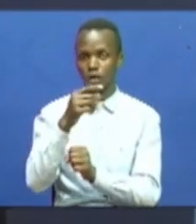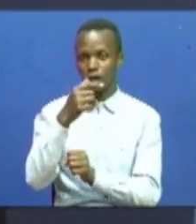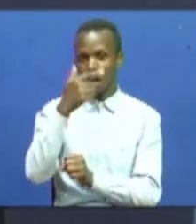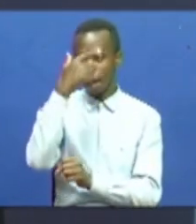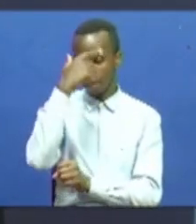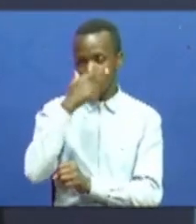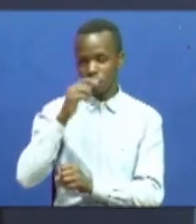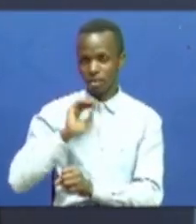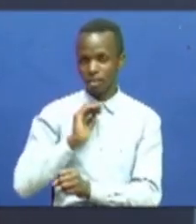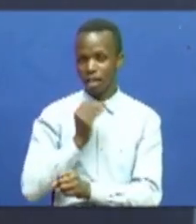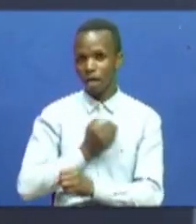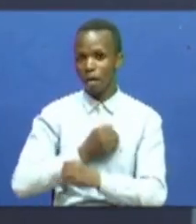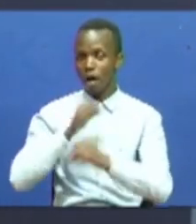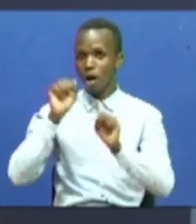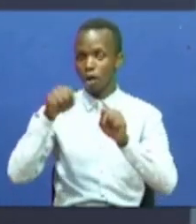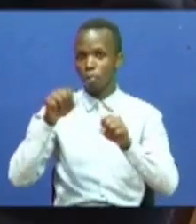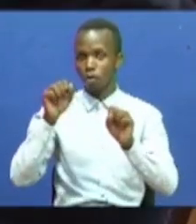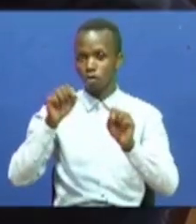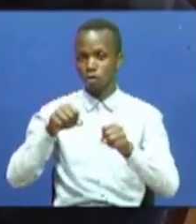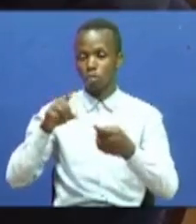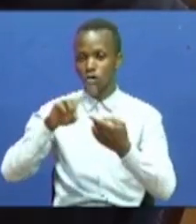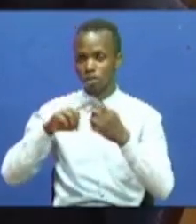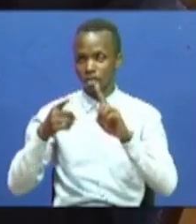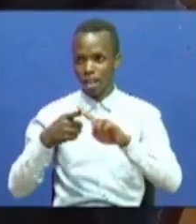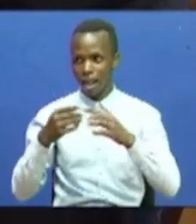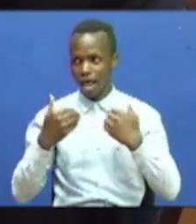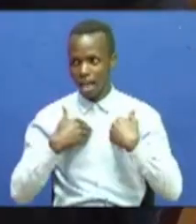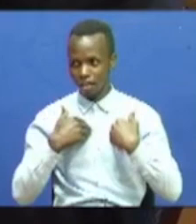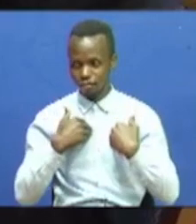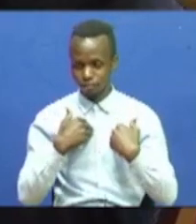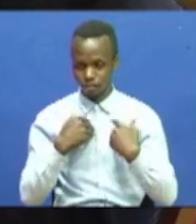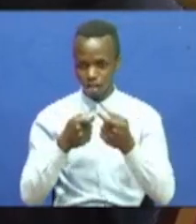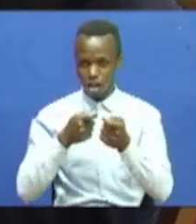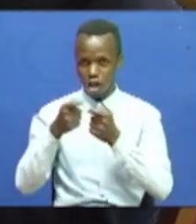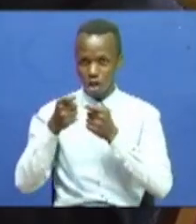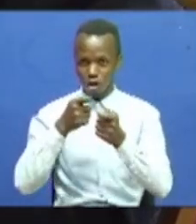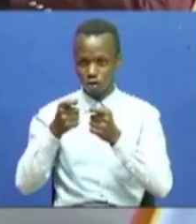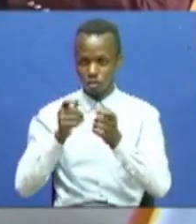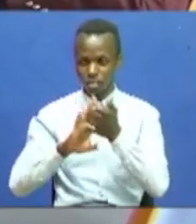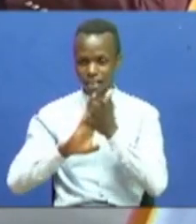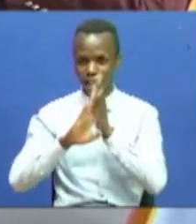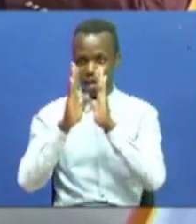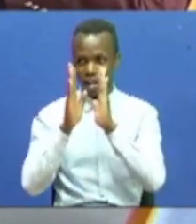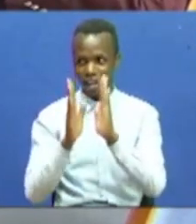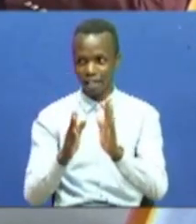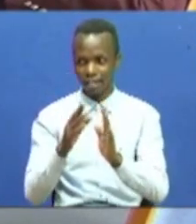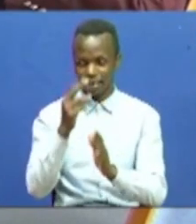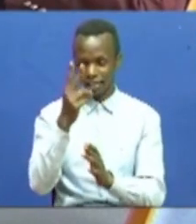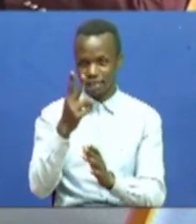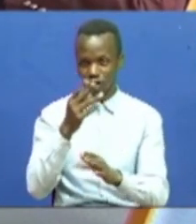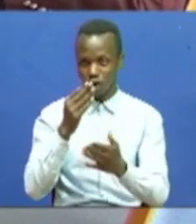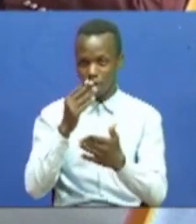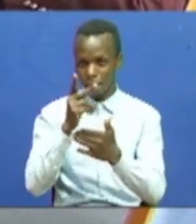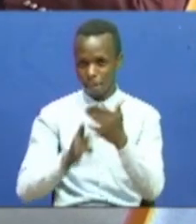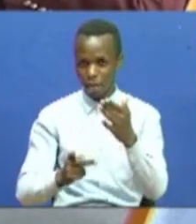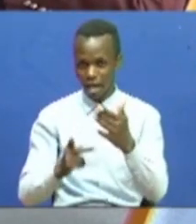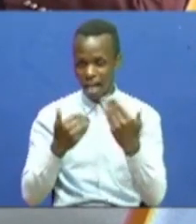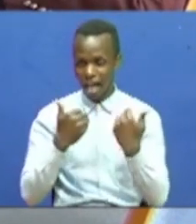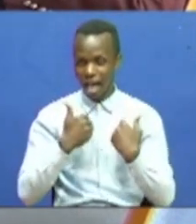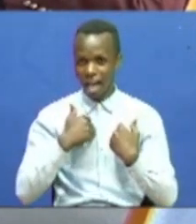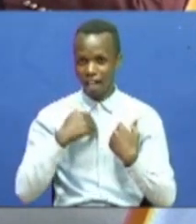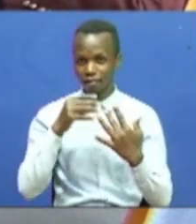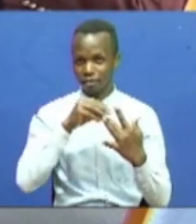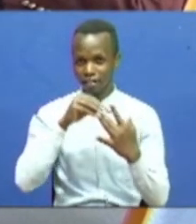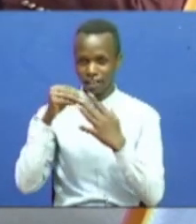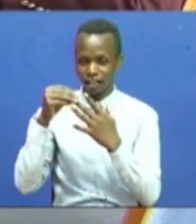should actually act as a standard. According to KOTRA Kenya Managing Director, for the second phase, they had identified